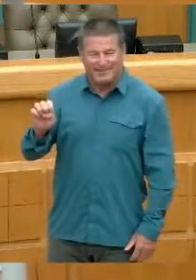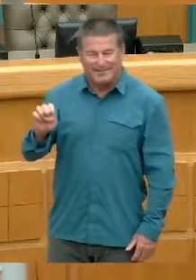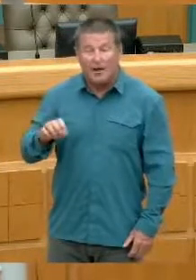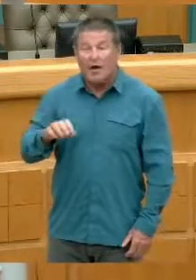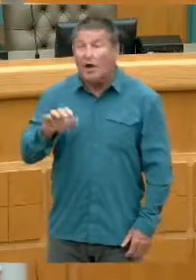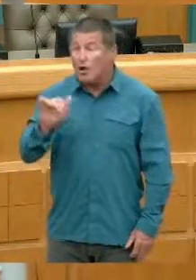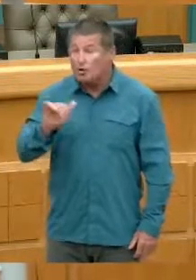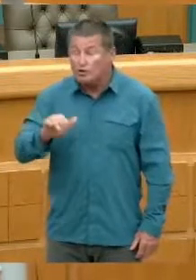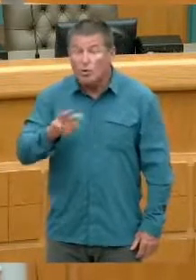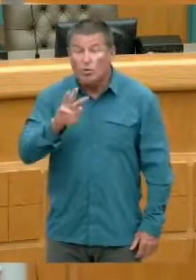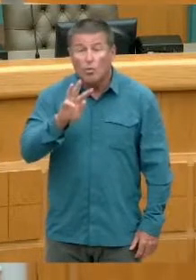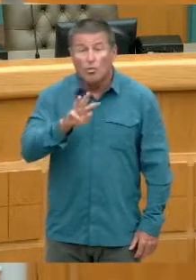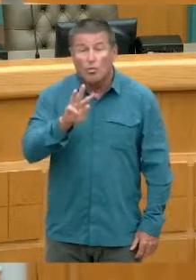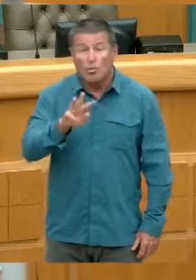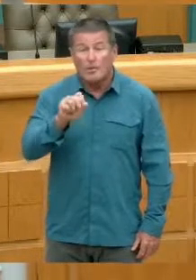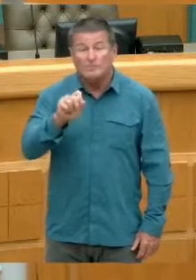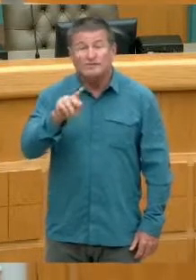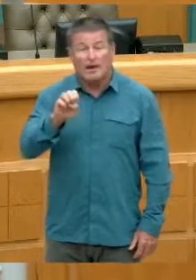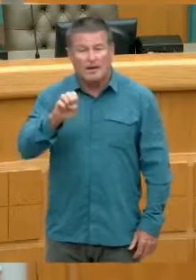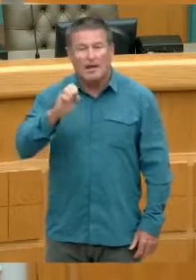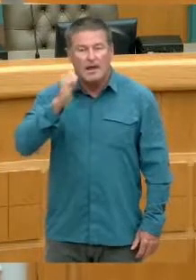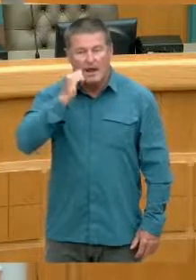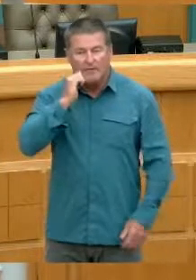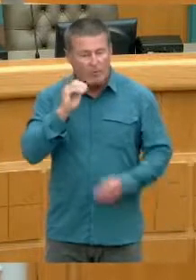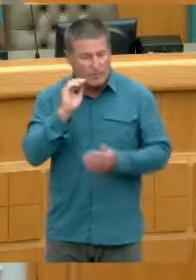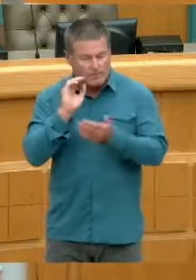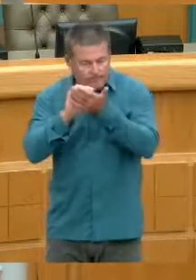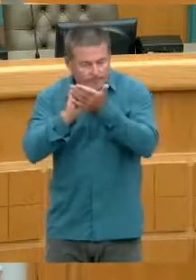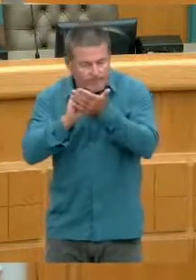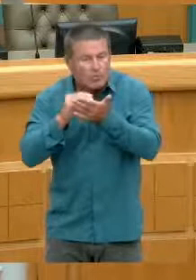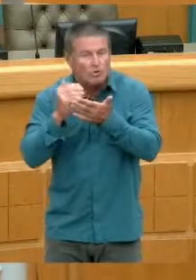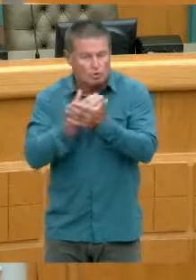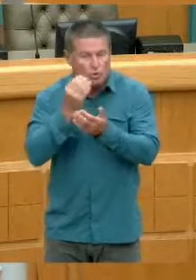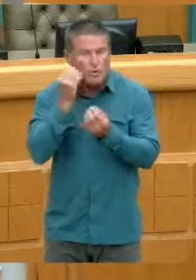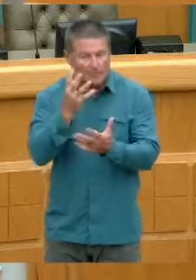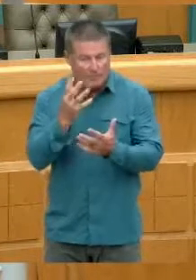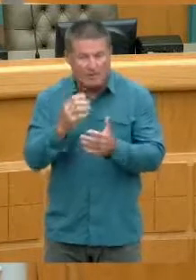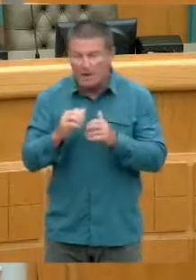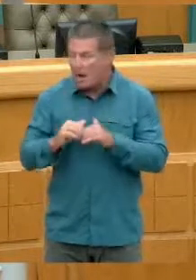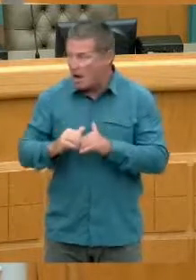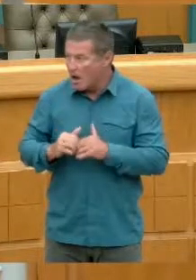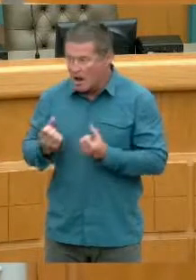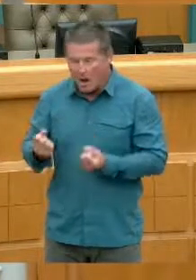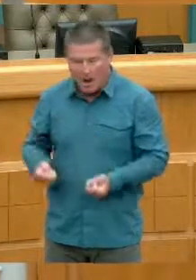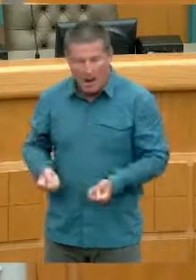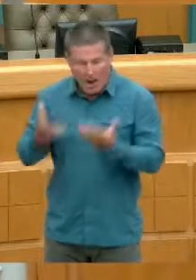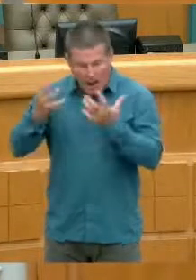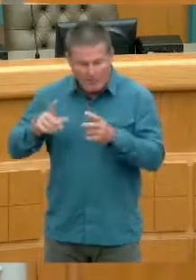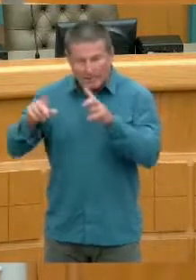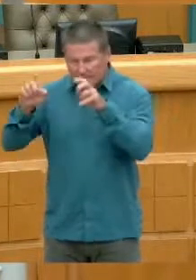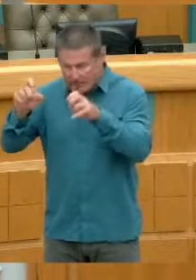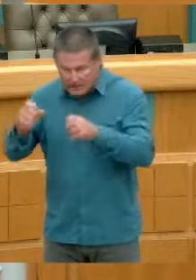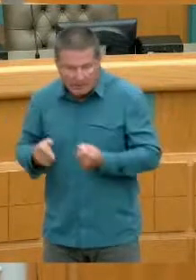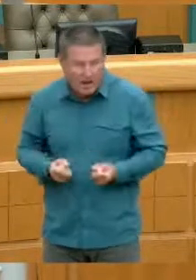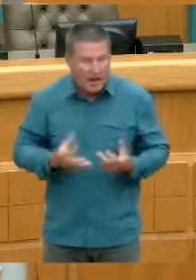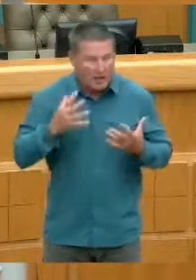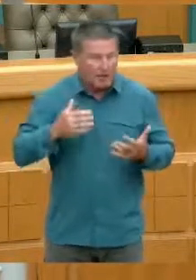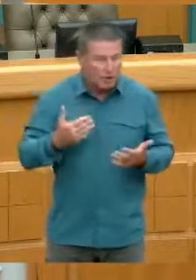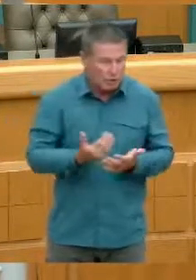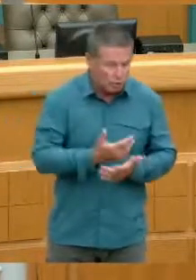interactive dashboard that every day is updated with statistics to include number of tests performed, number of new